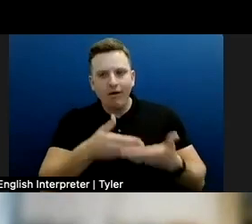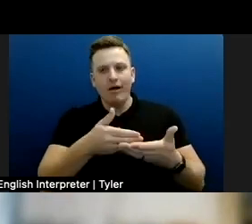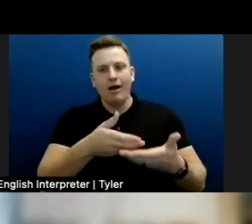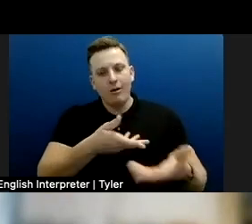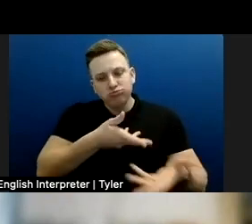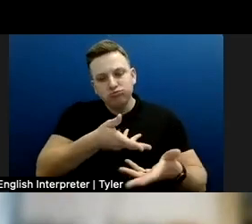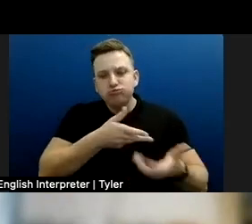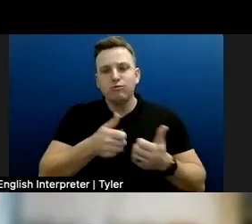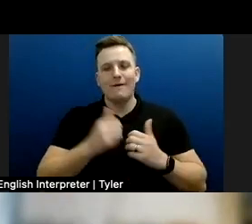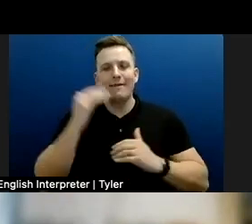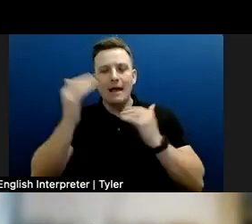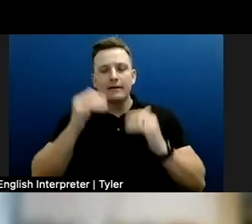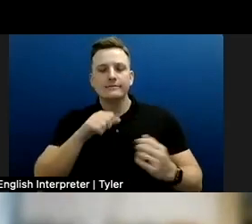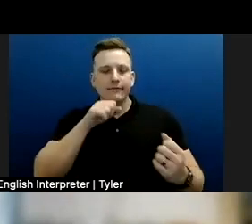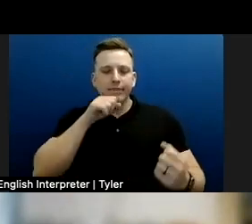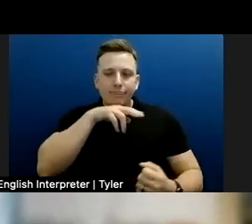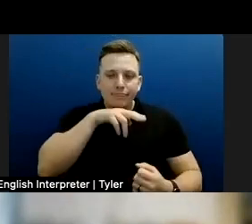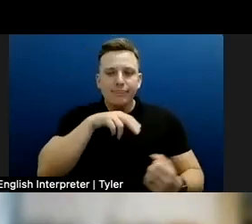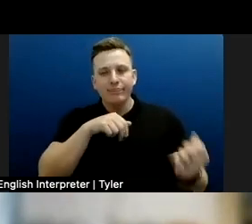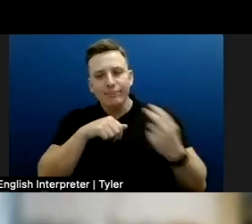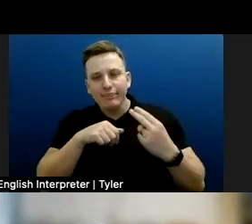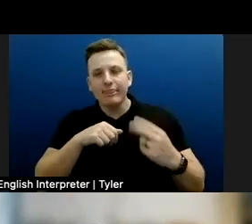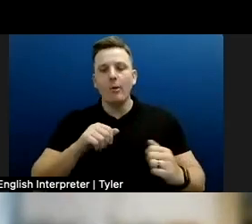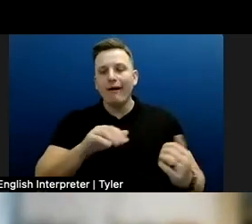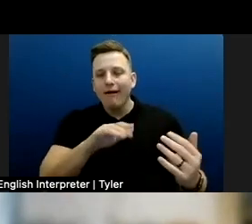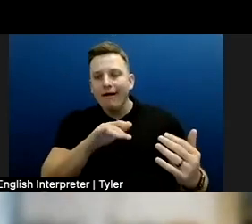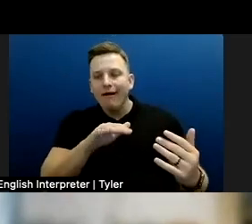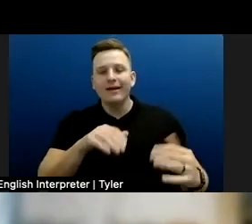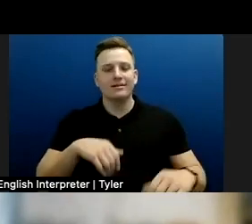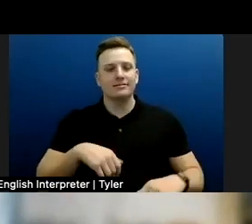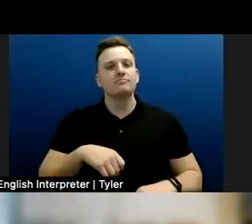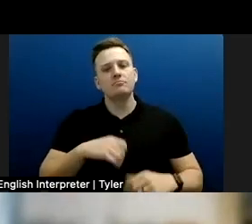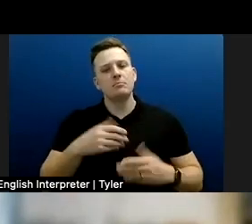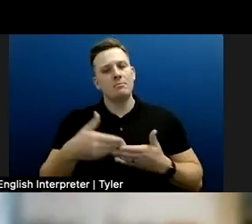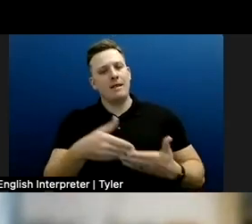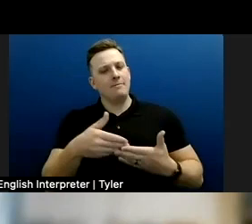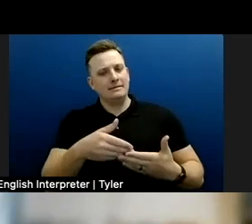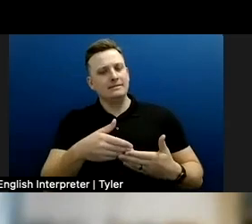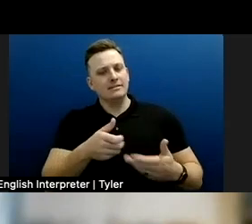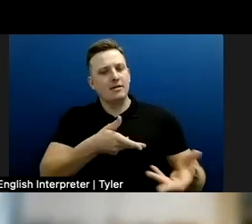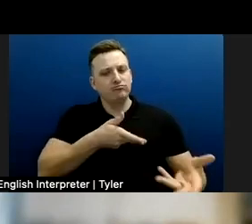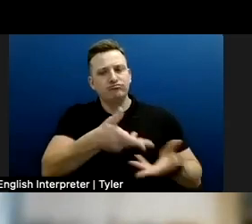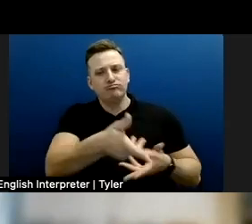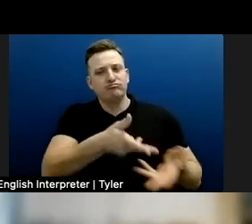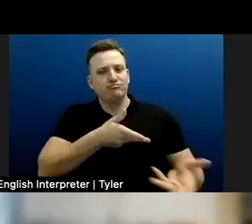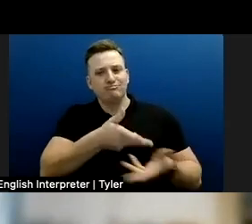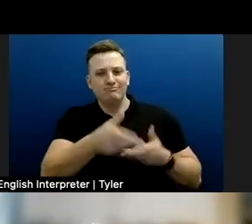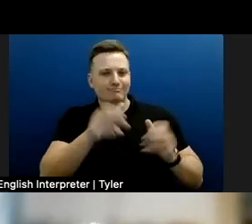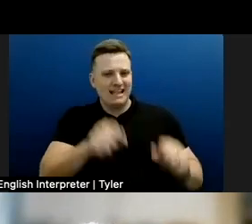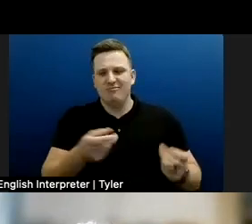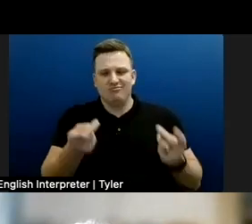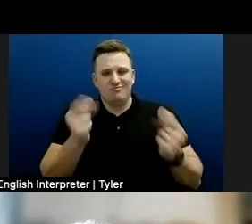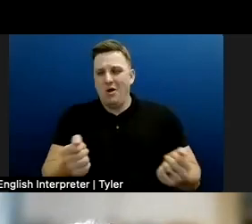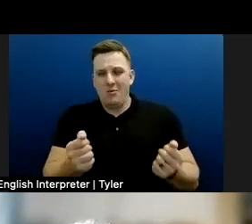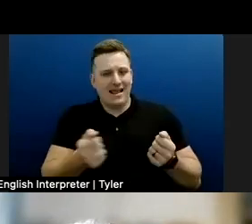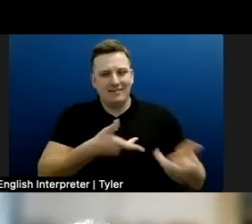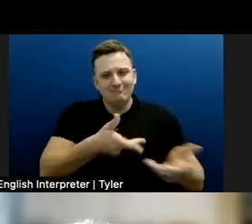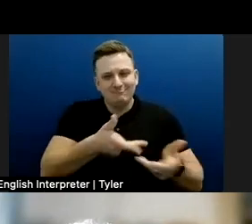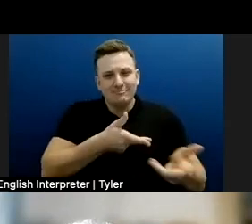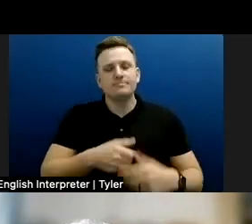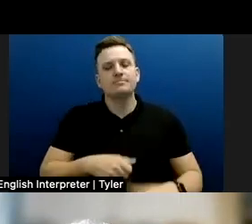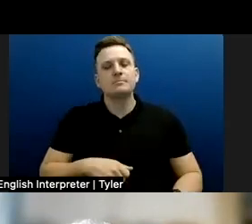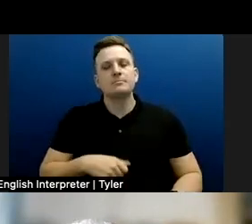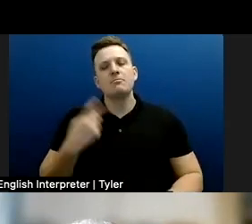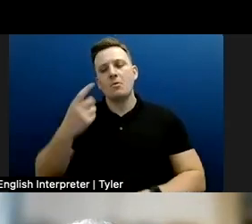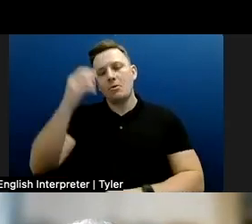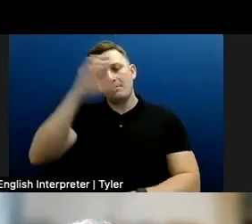sticking out your tongue, wiggling your finger, whatever. And babies can do that right away. And there's a a